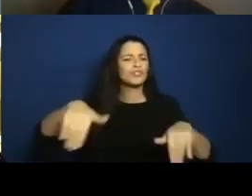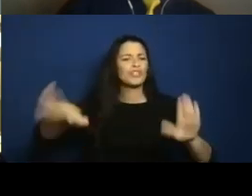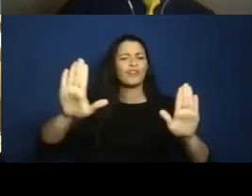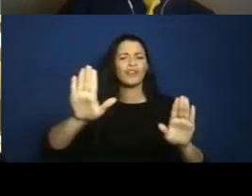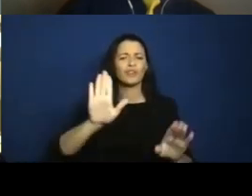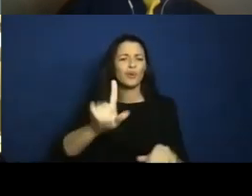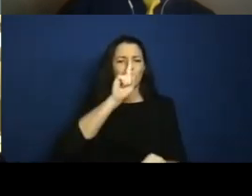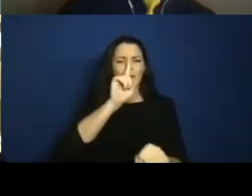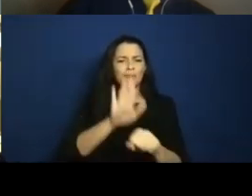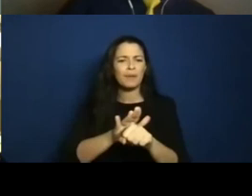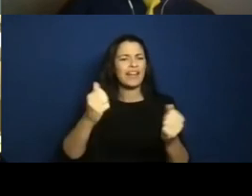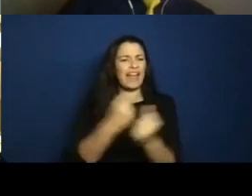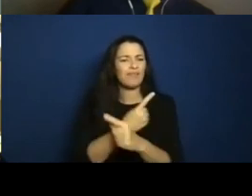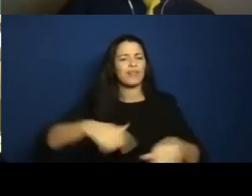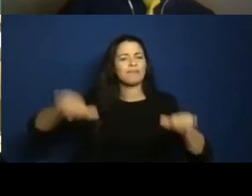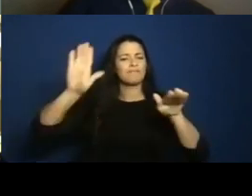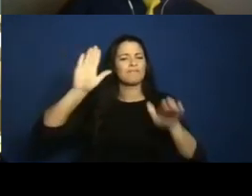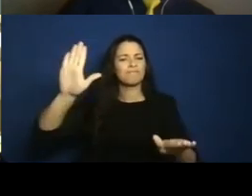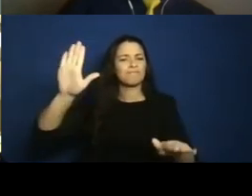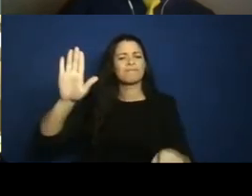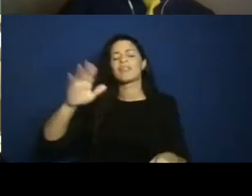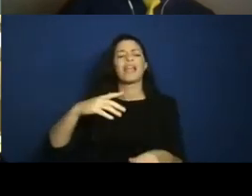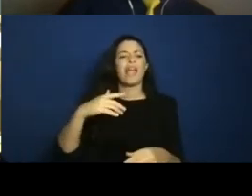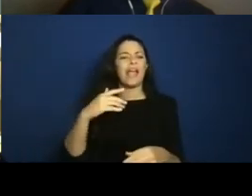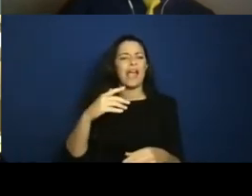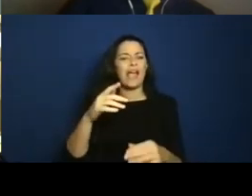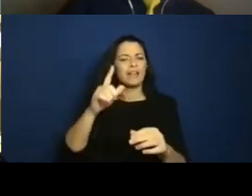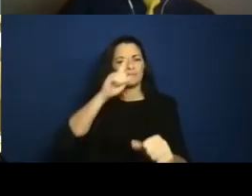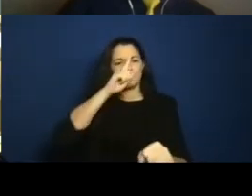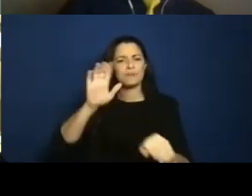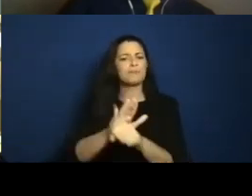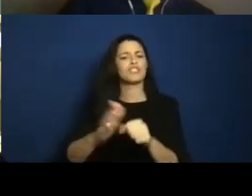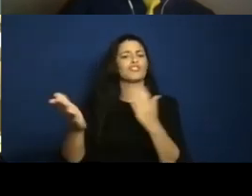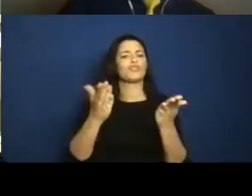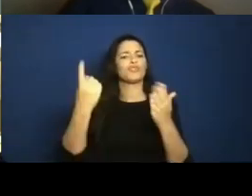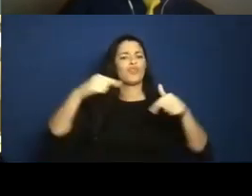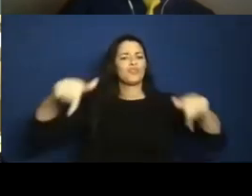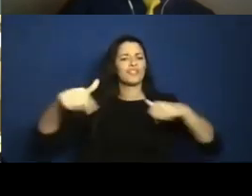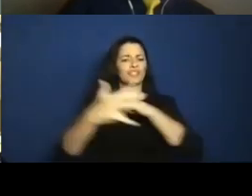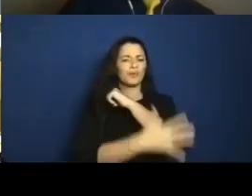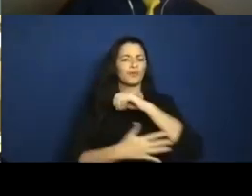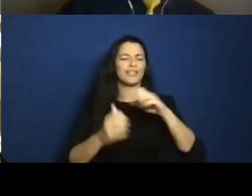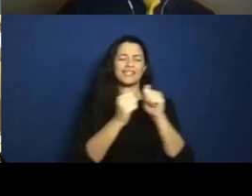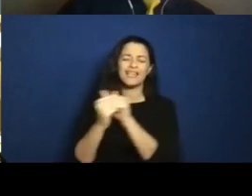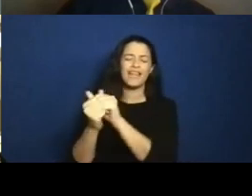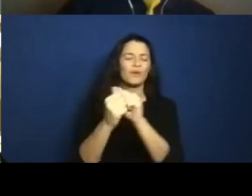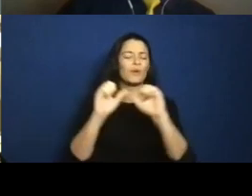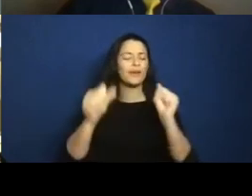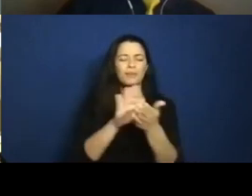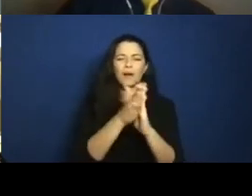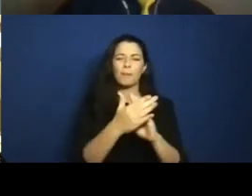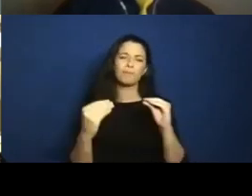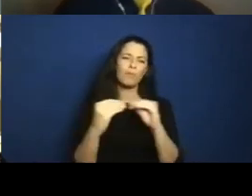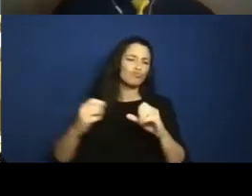and commits their service to this country. Together, we can be stronger. Together, we can be better. Again,